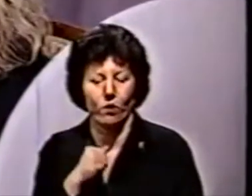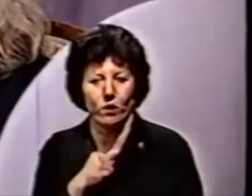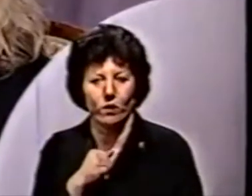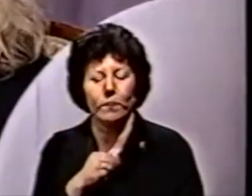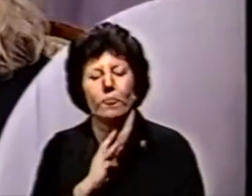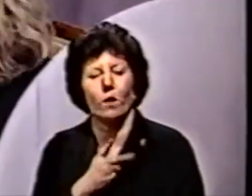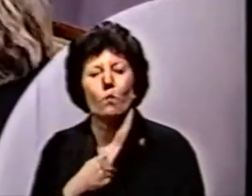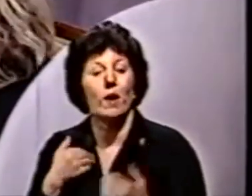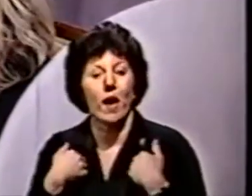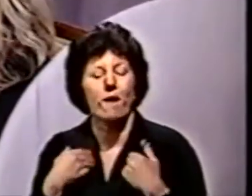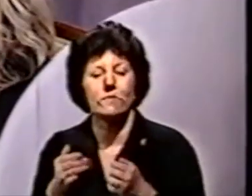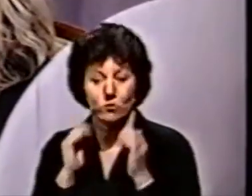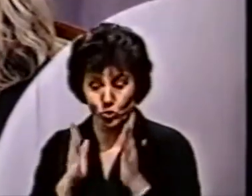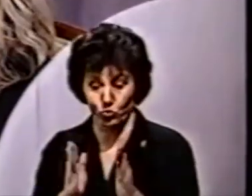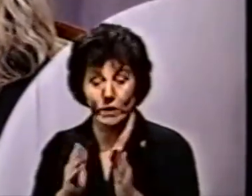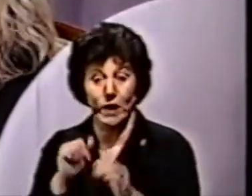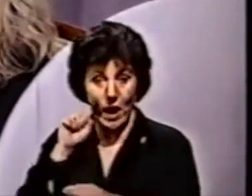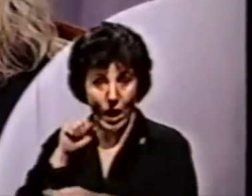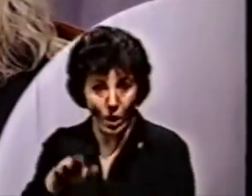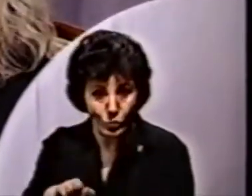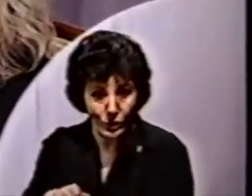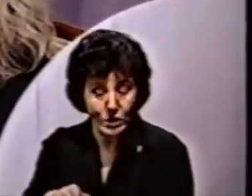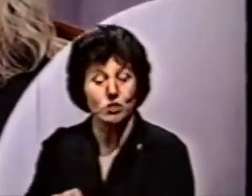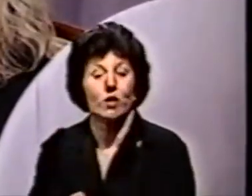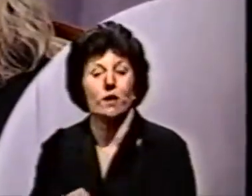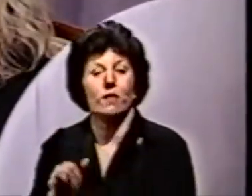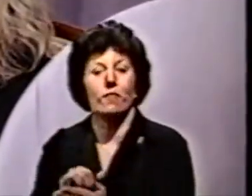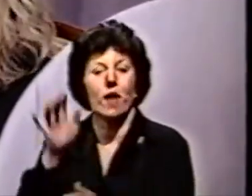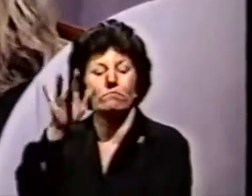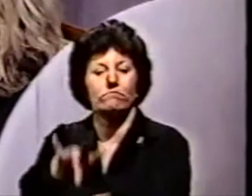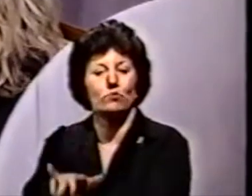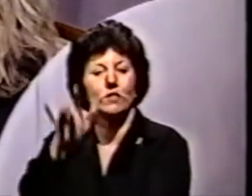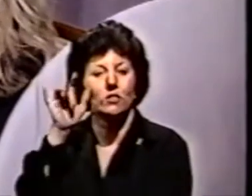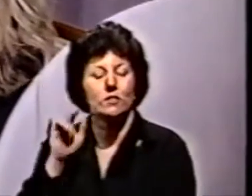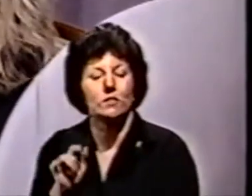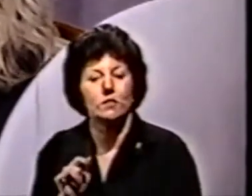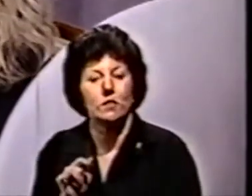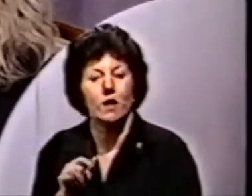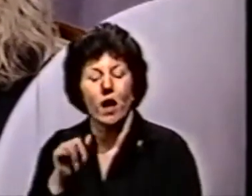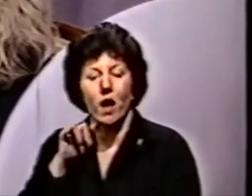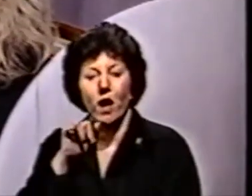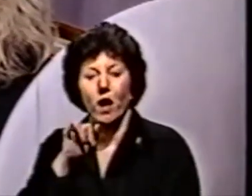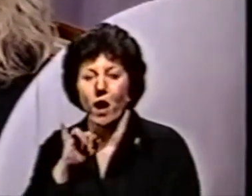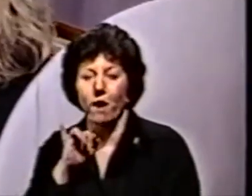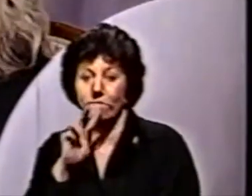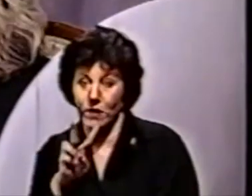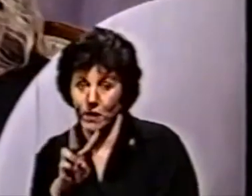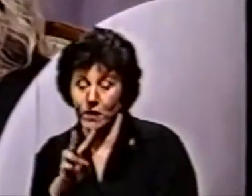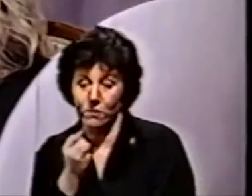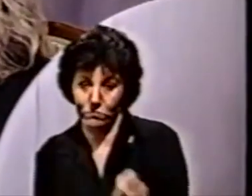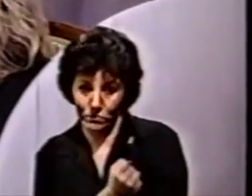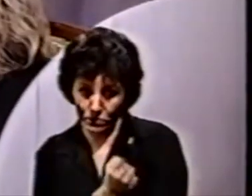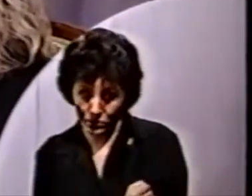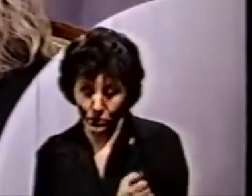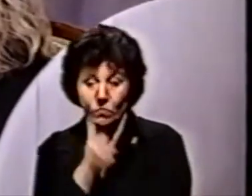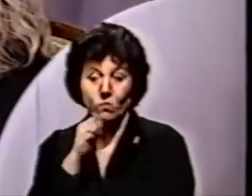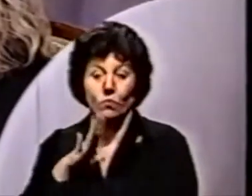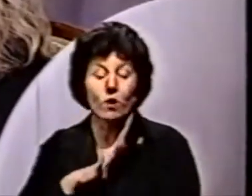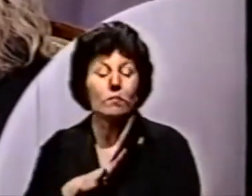We do have street outreach efforts, which reaches a lot of the IDU women and women sex